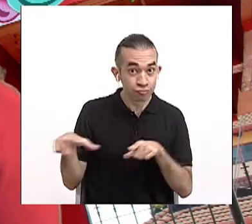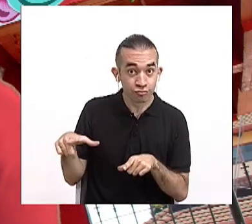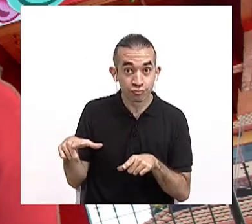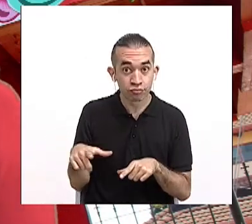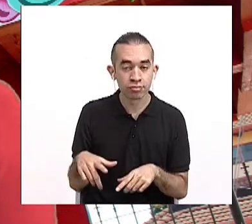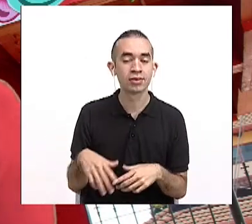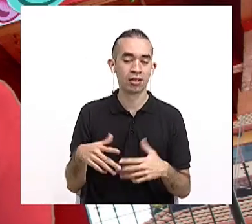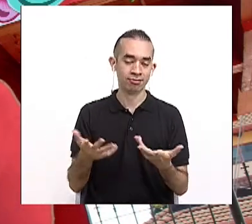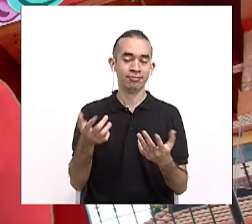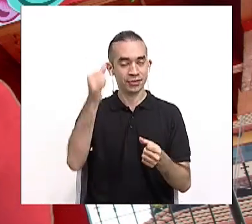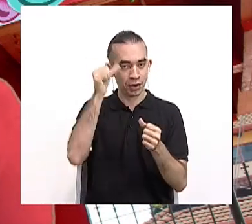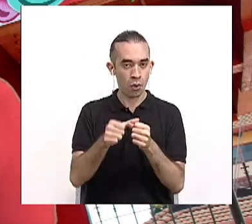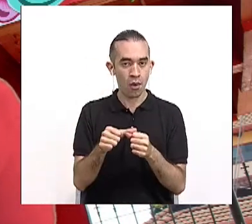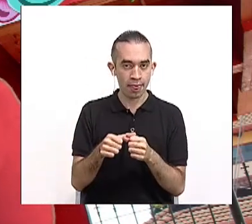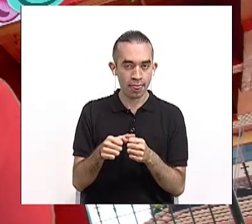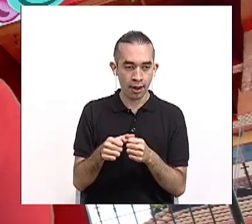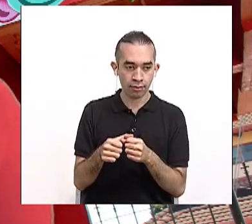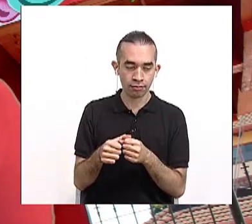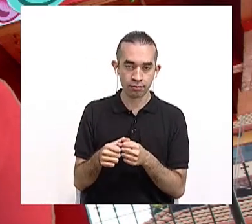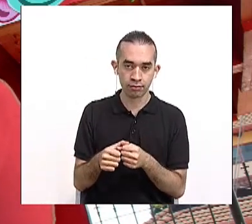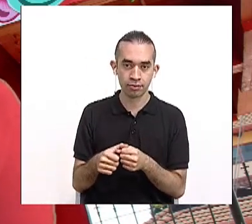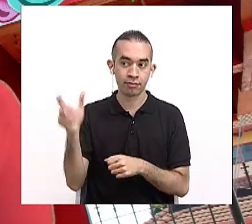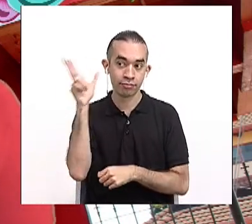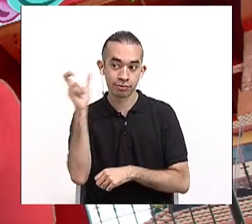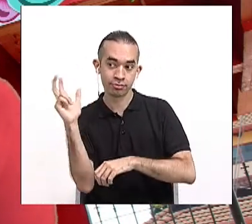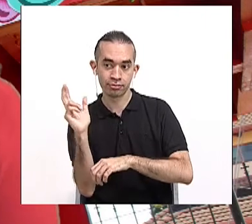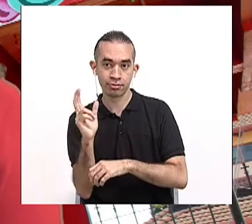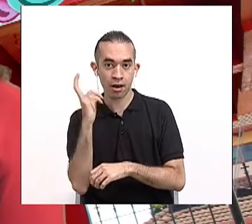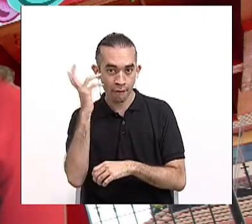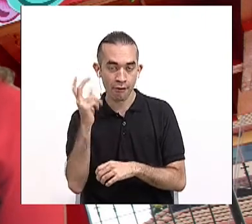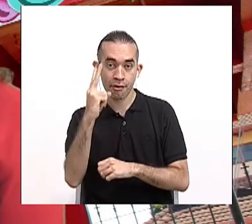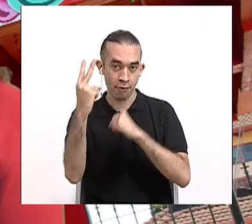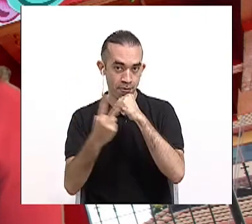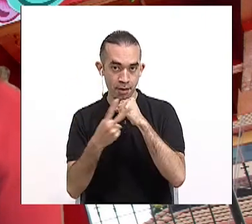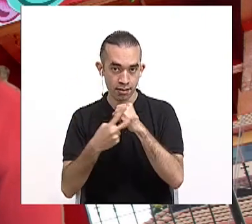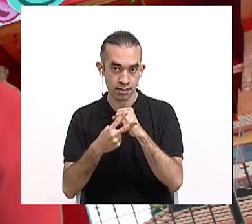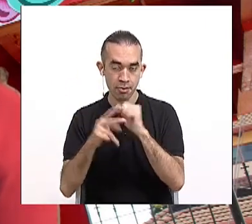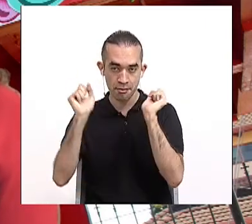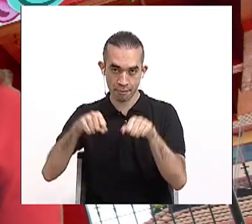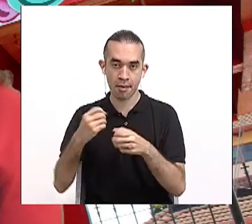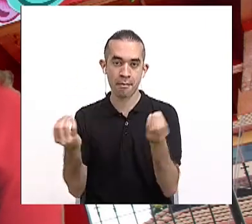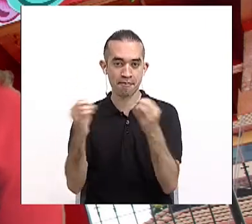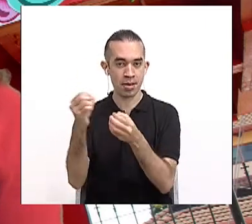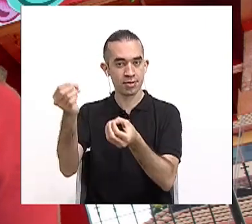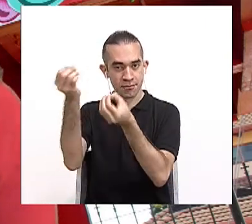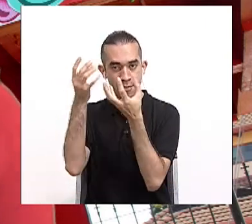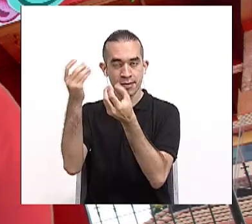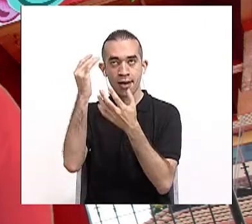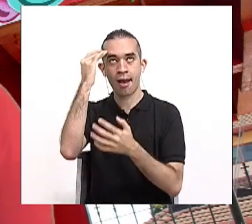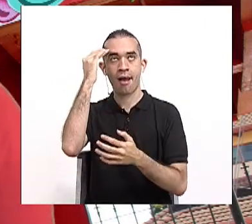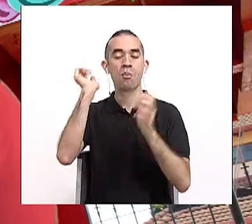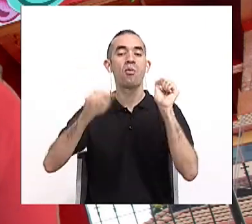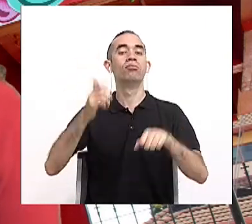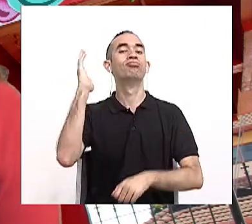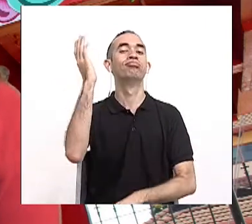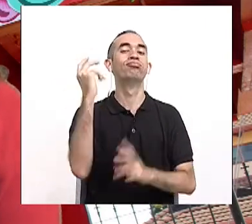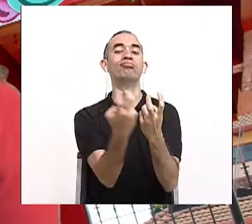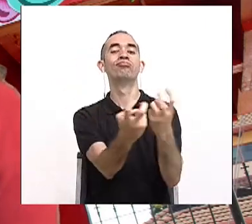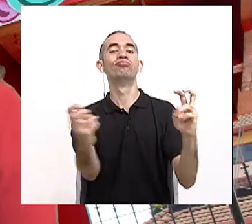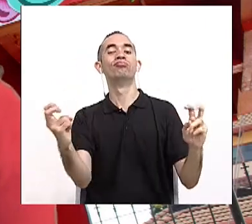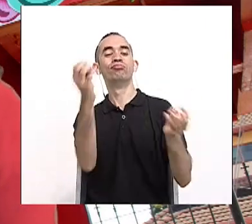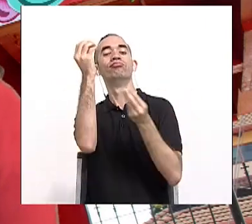and ox cart traditions in Costa Rica, let's prepare our speech. Are you ready? So do you